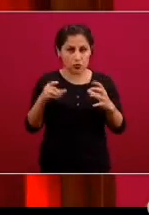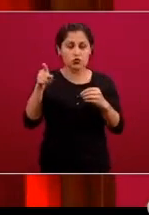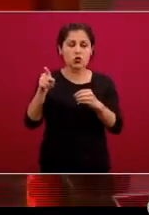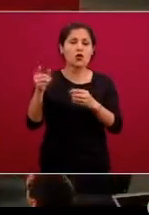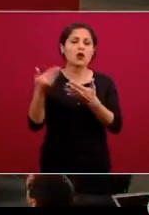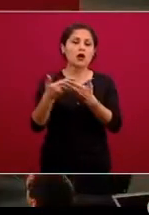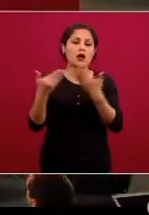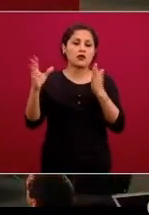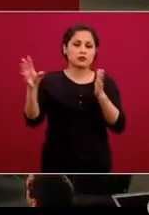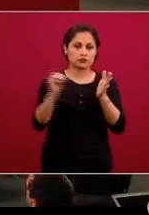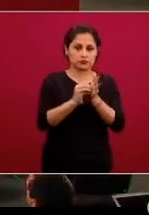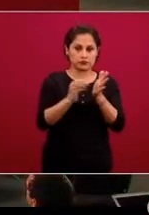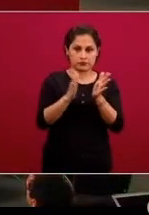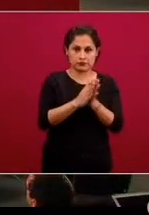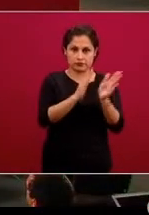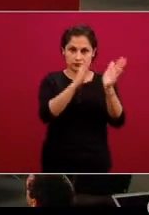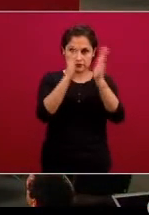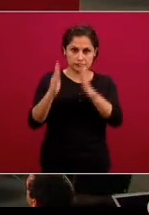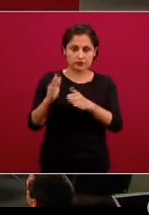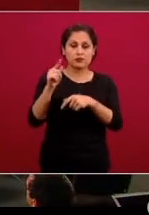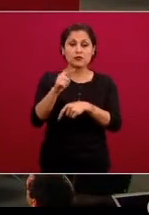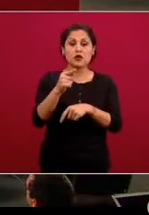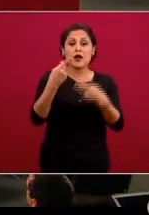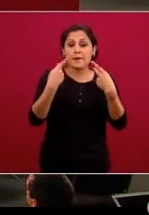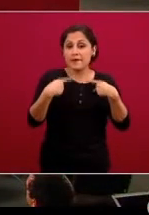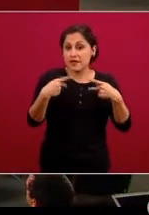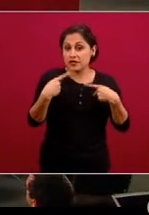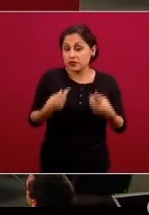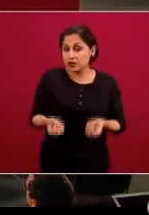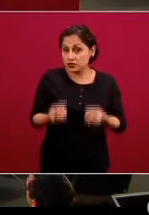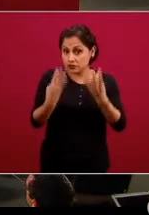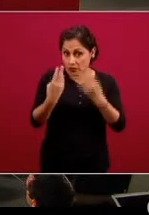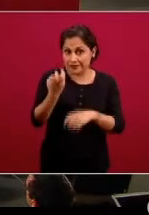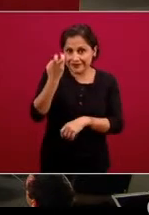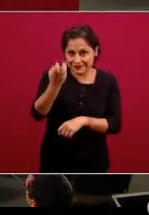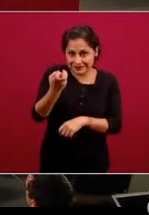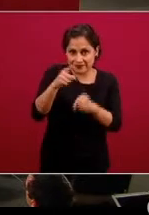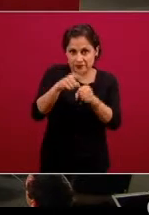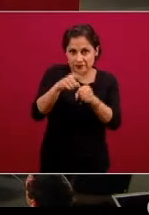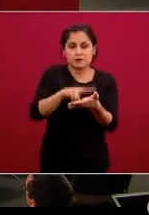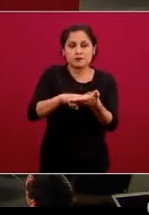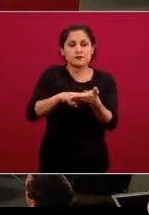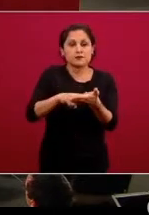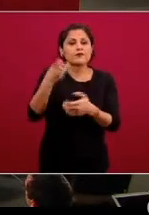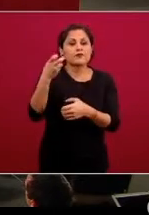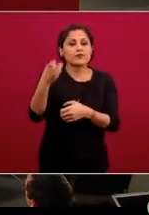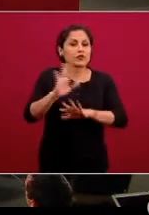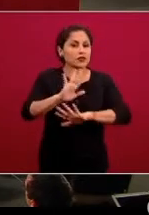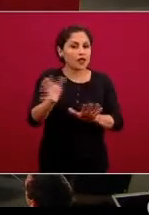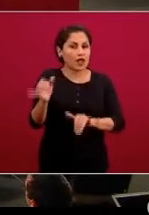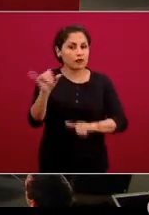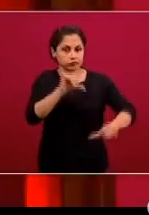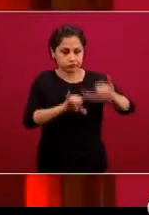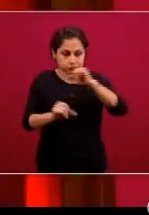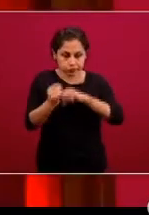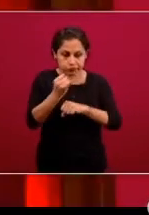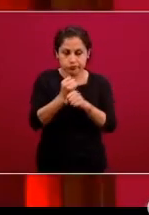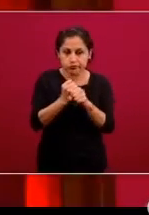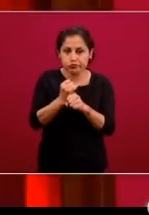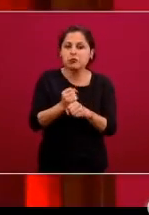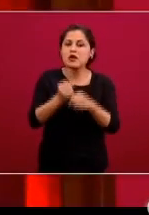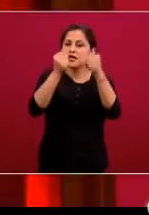And of course, those were confirmed by a laboratory, and these represent the active epidemic in